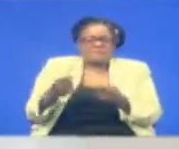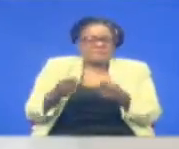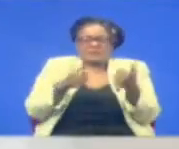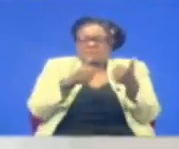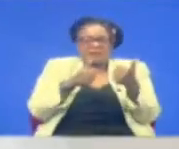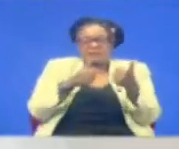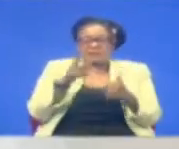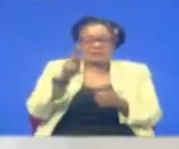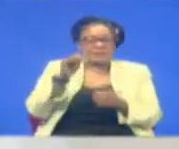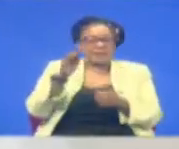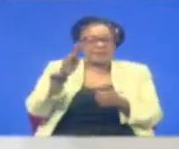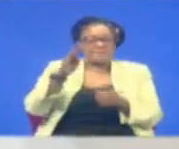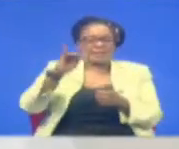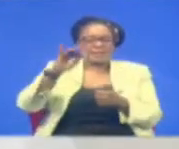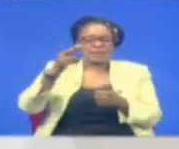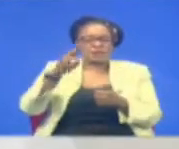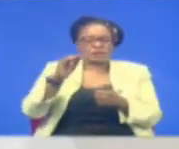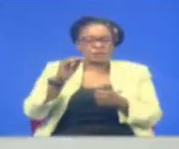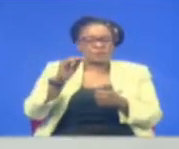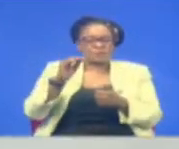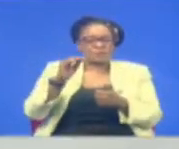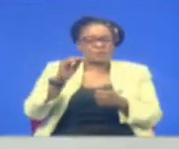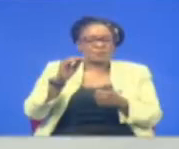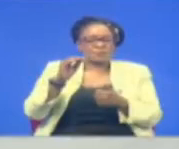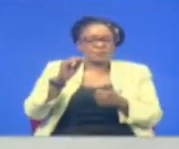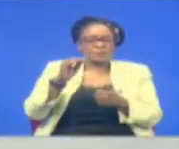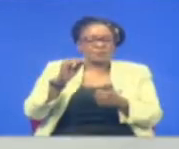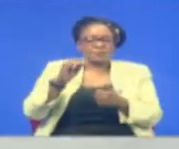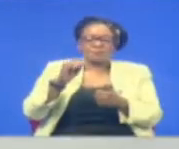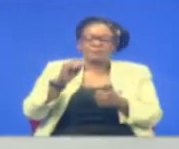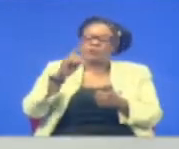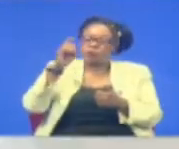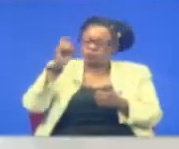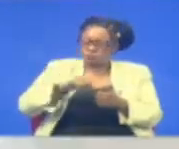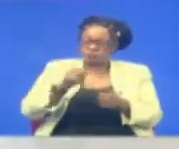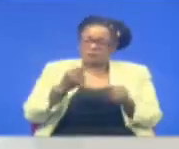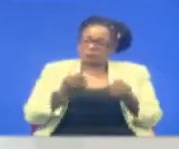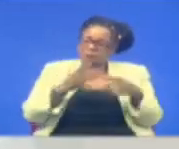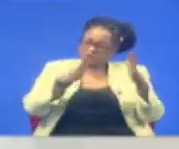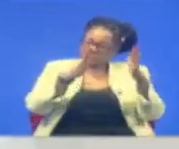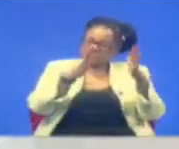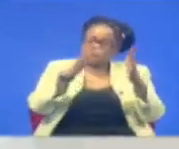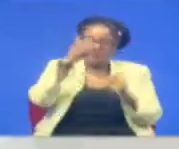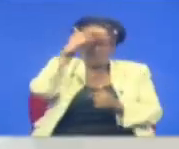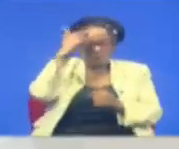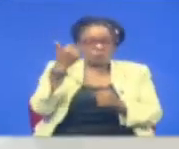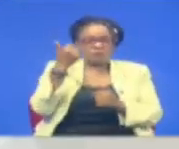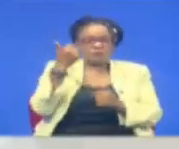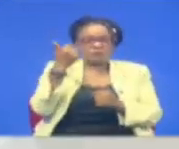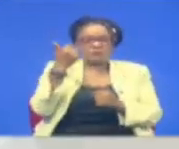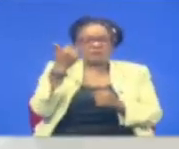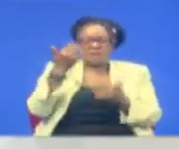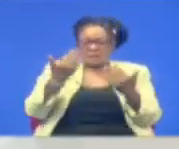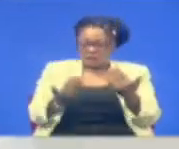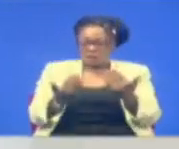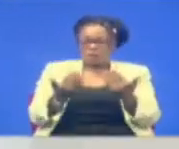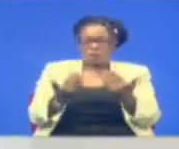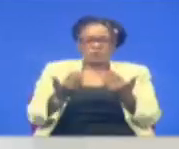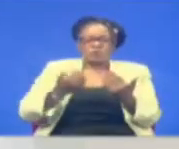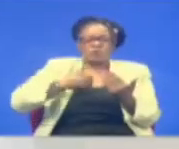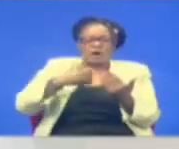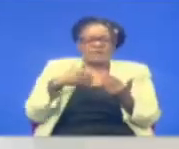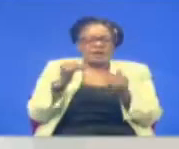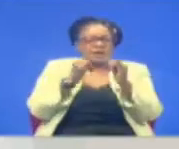fact, credit be given where it is due. It's a bit premature to verify an